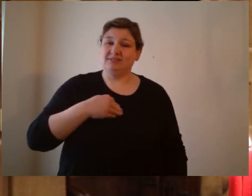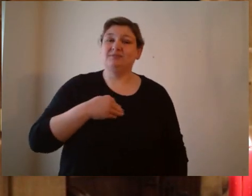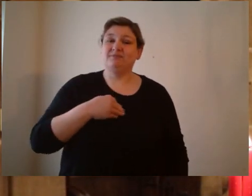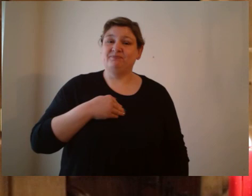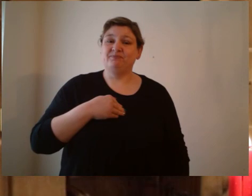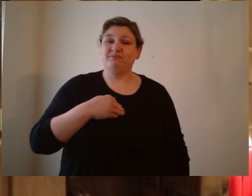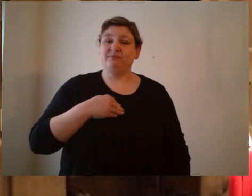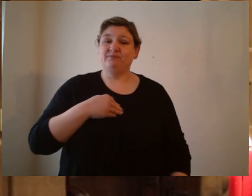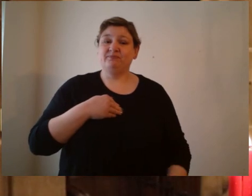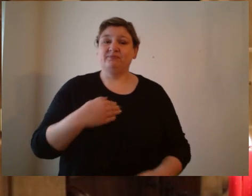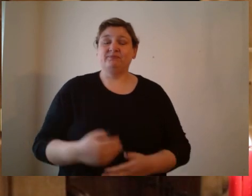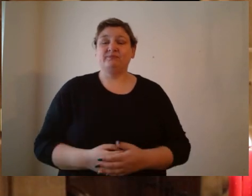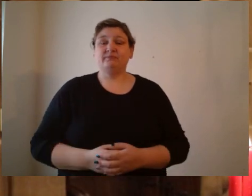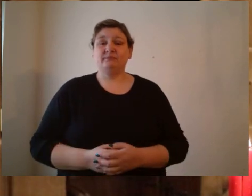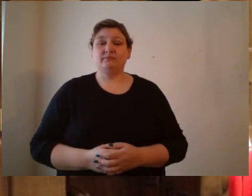hearts.